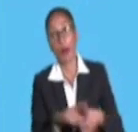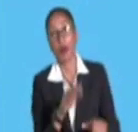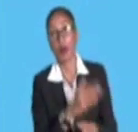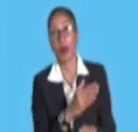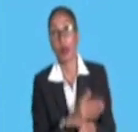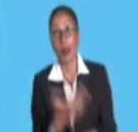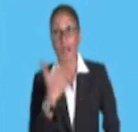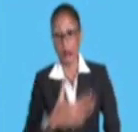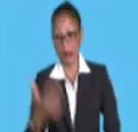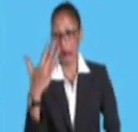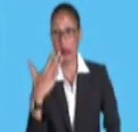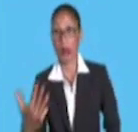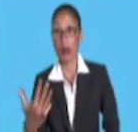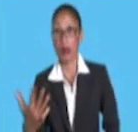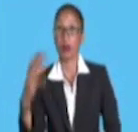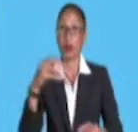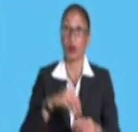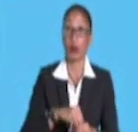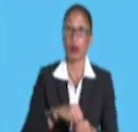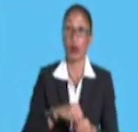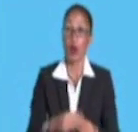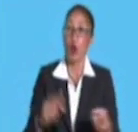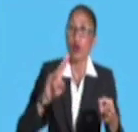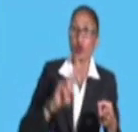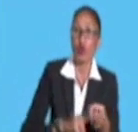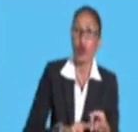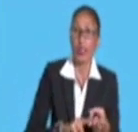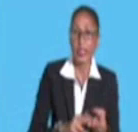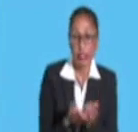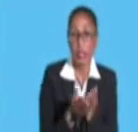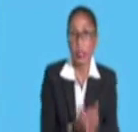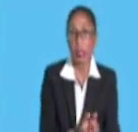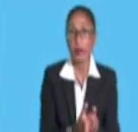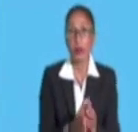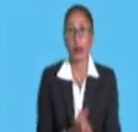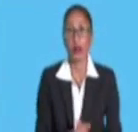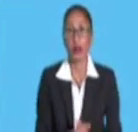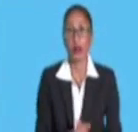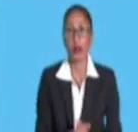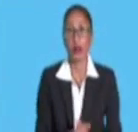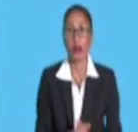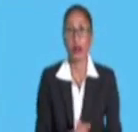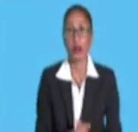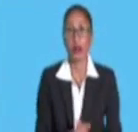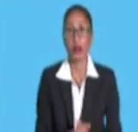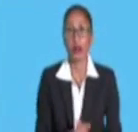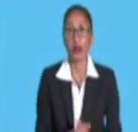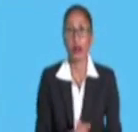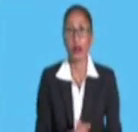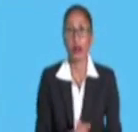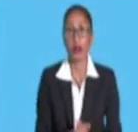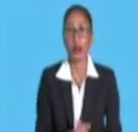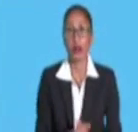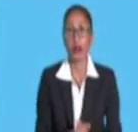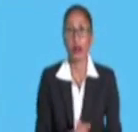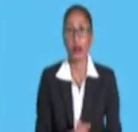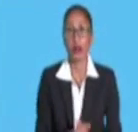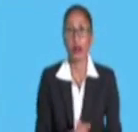In 1990, I joined Union Steamship as Operations Manager, managing